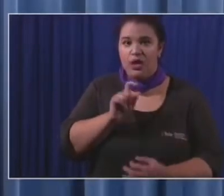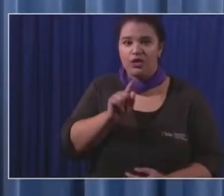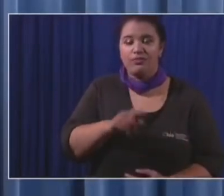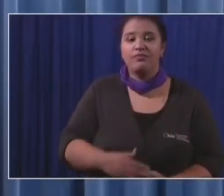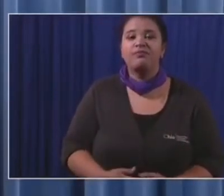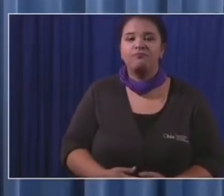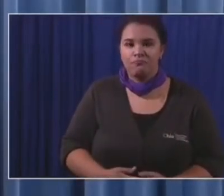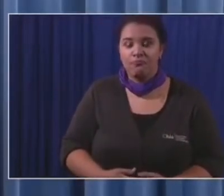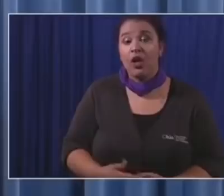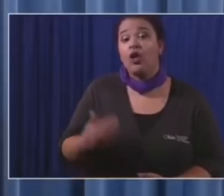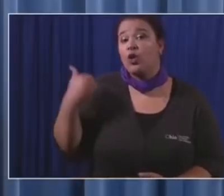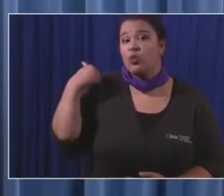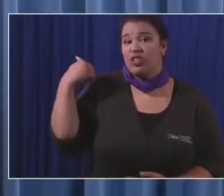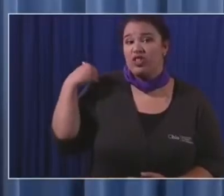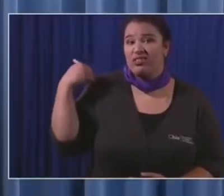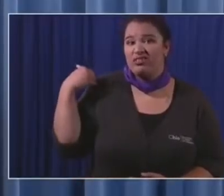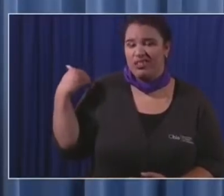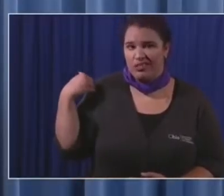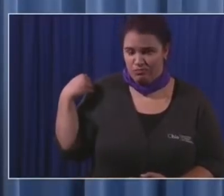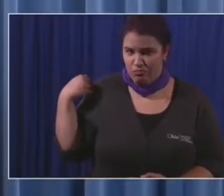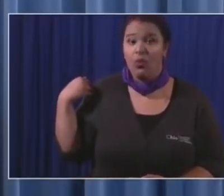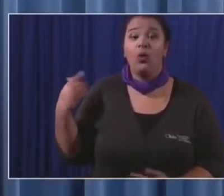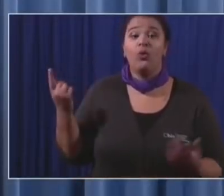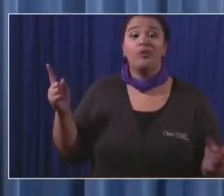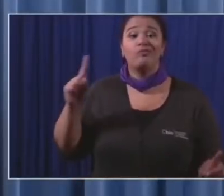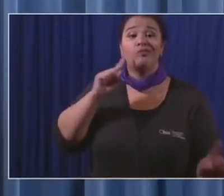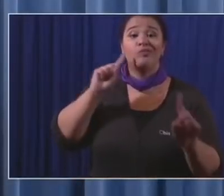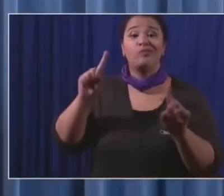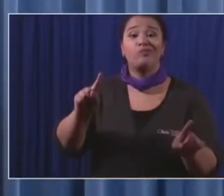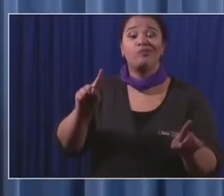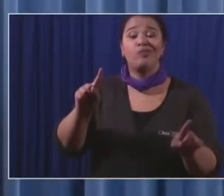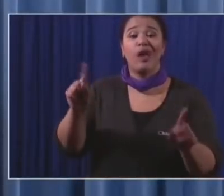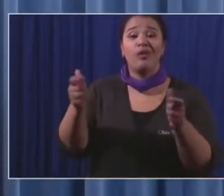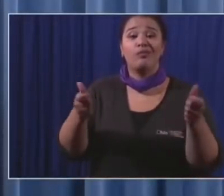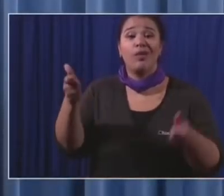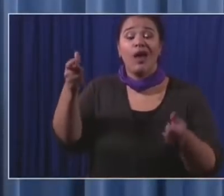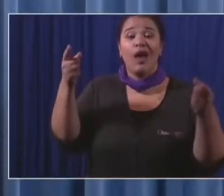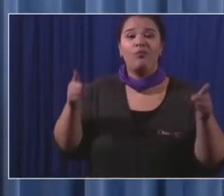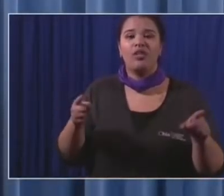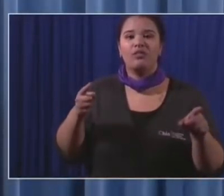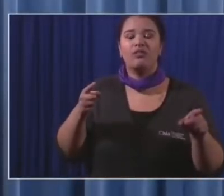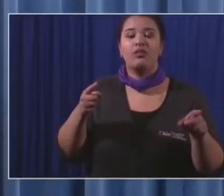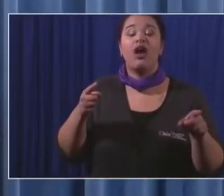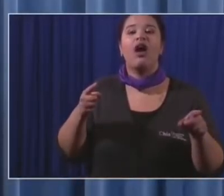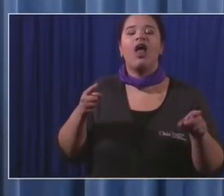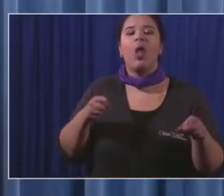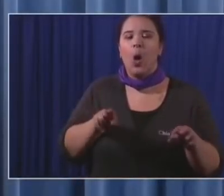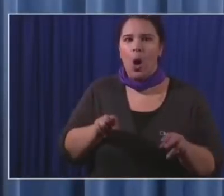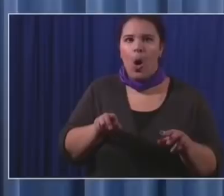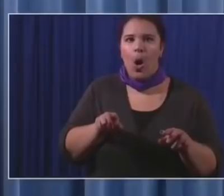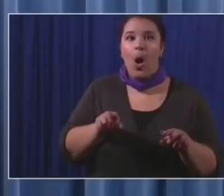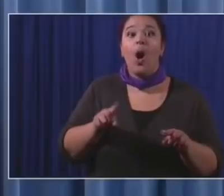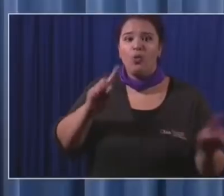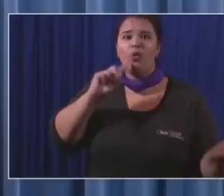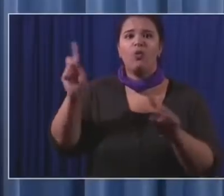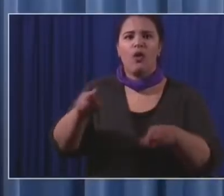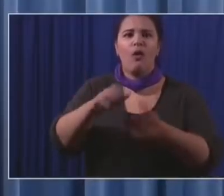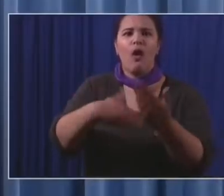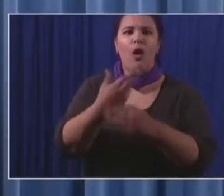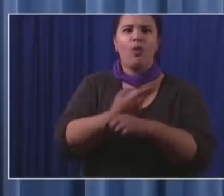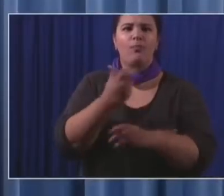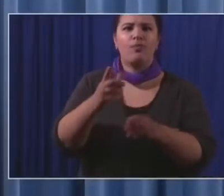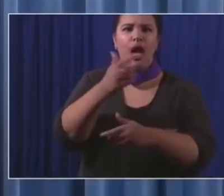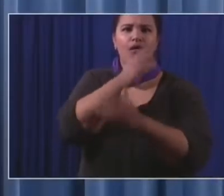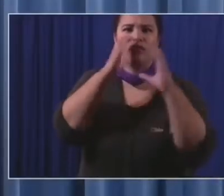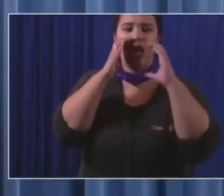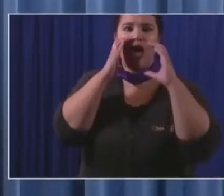Hello, Governor. Kevin Landers, WBNS 10 TV, and I'm told I am the last question. Originally, you said you couldn't mandate masks statewide because